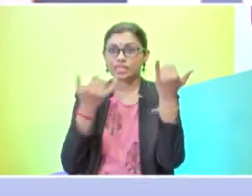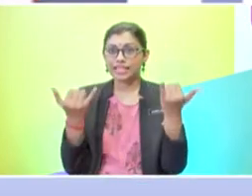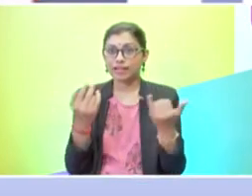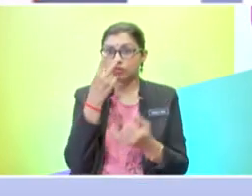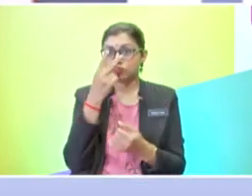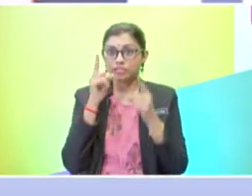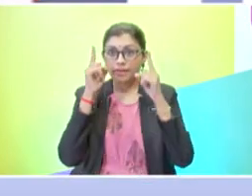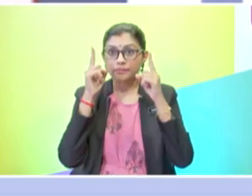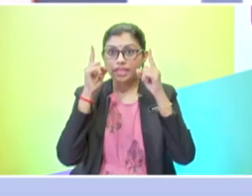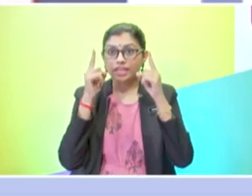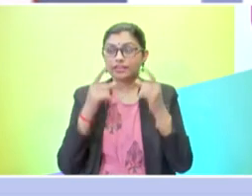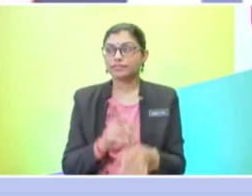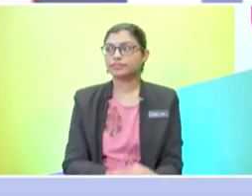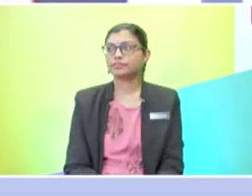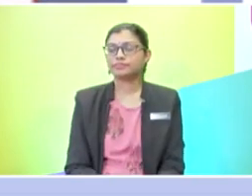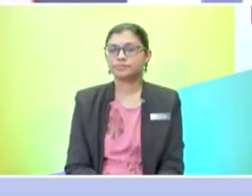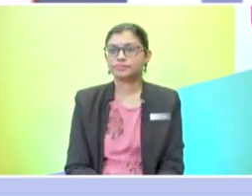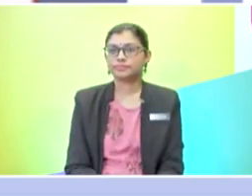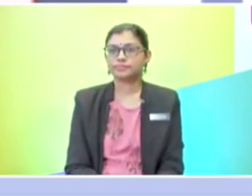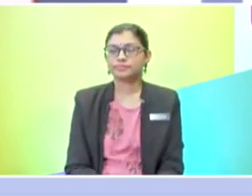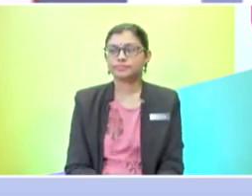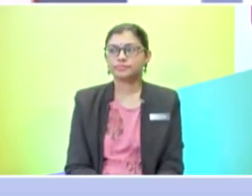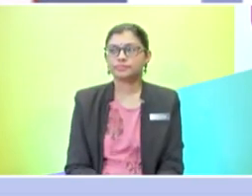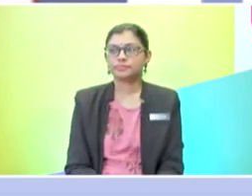Okay. 3, 2, go.